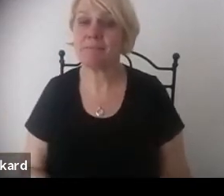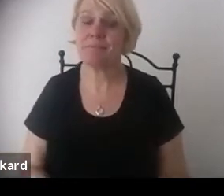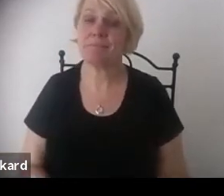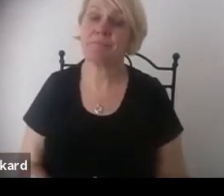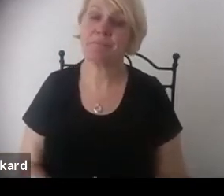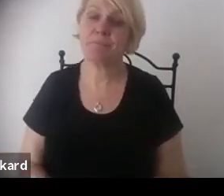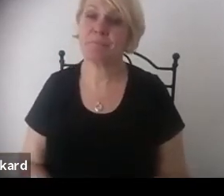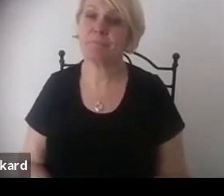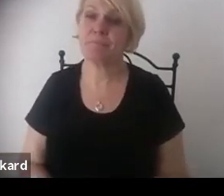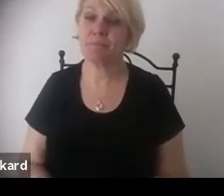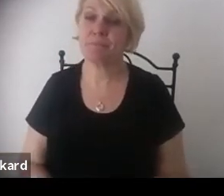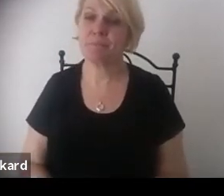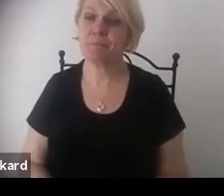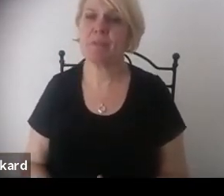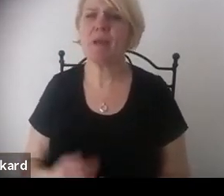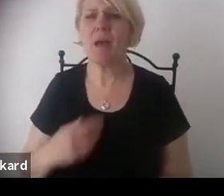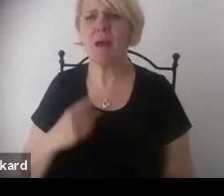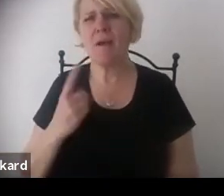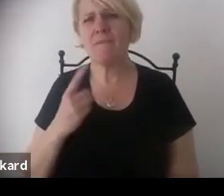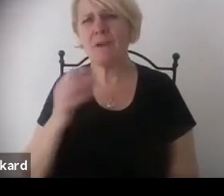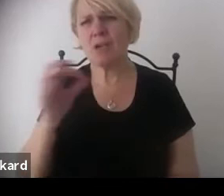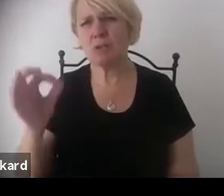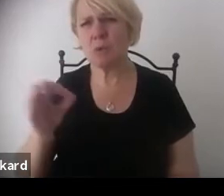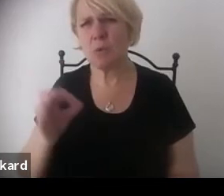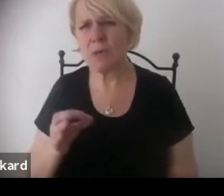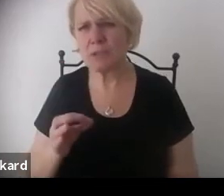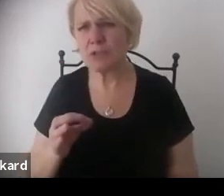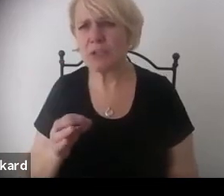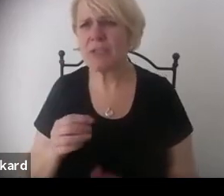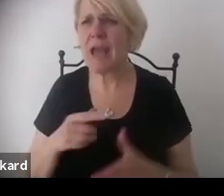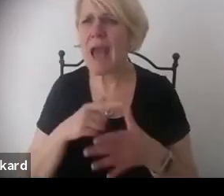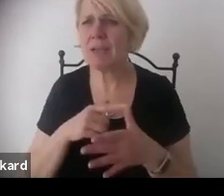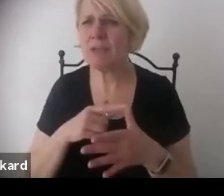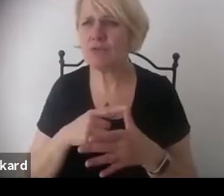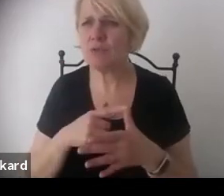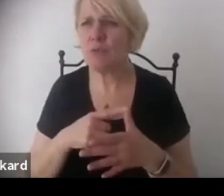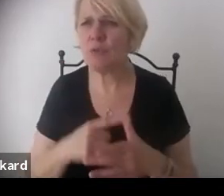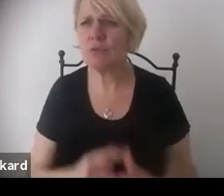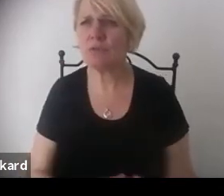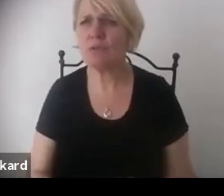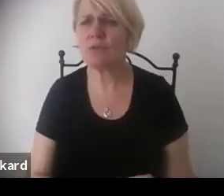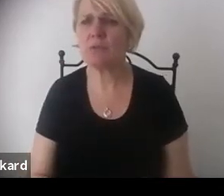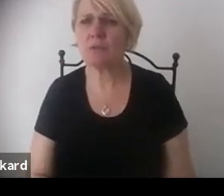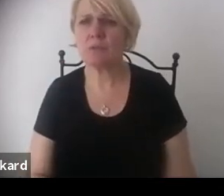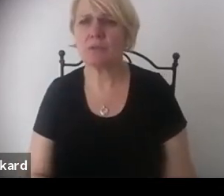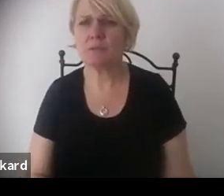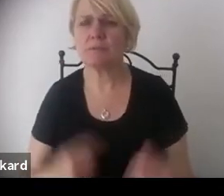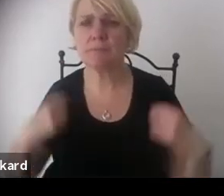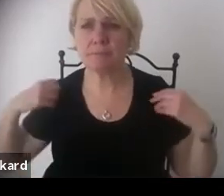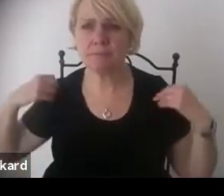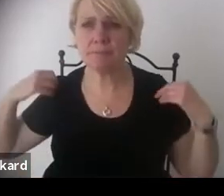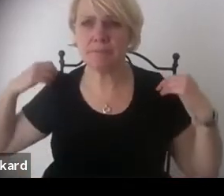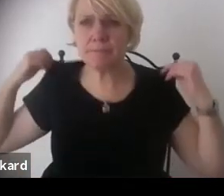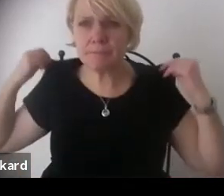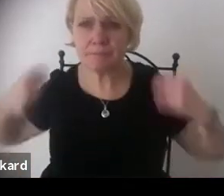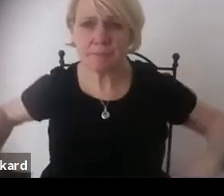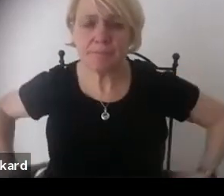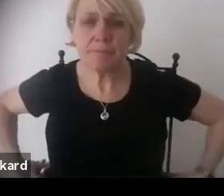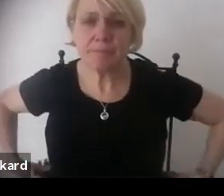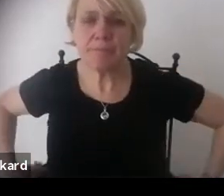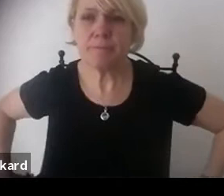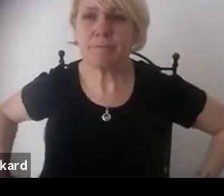question to yourself, Andrew. And we have got a number of questions, so I guess we need to, you know, bear in mind Simone,